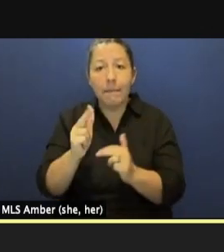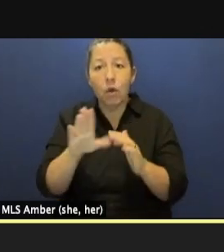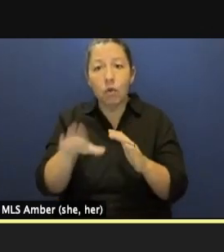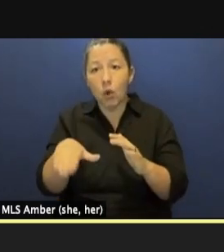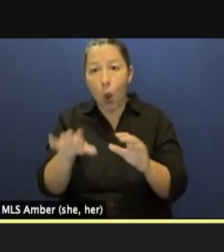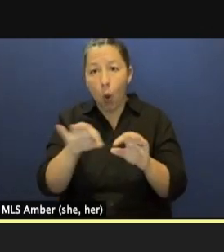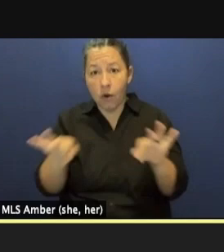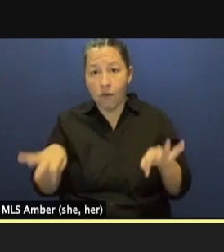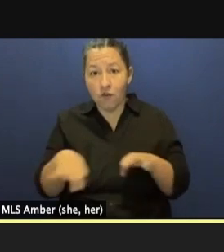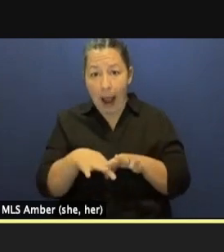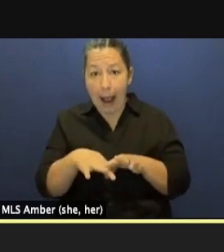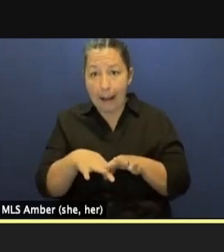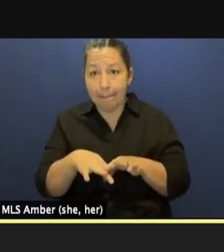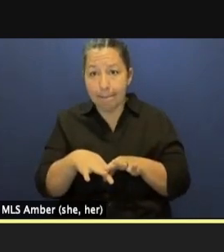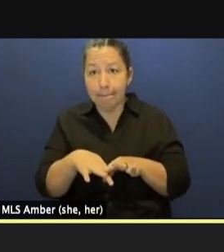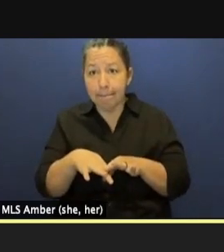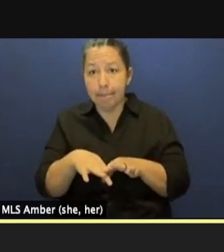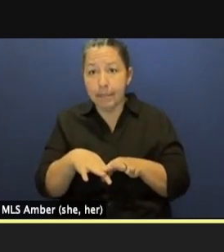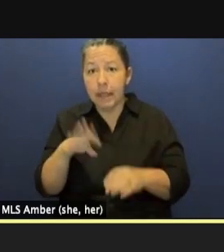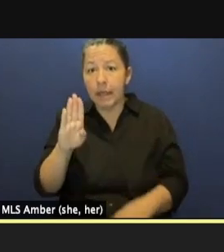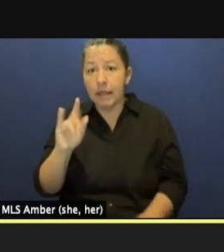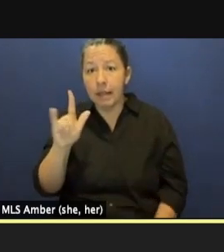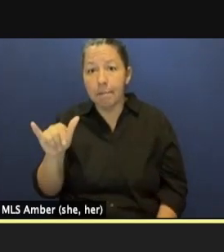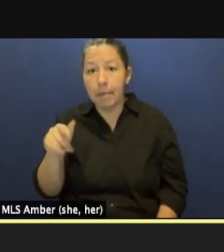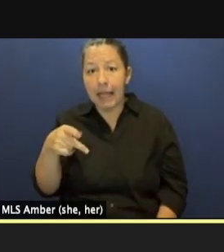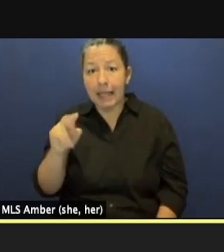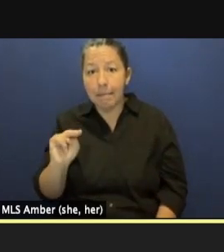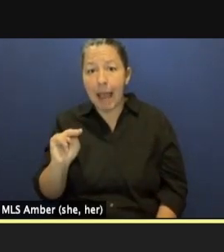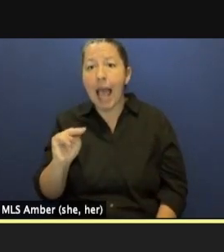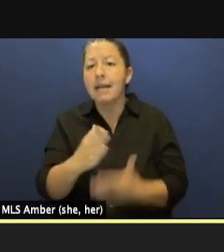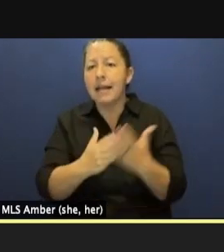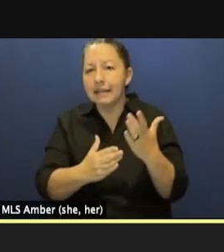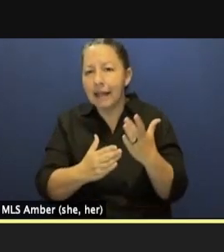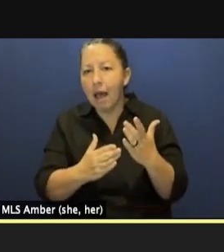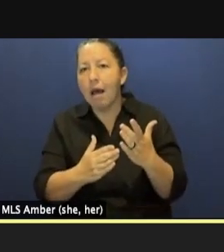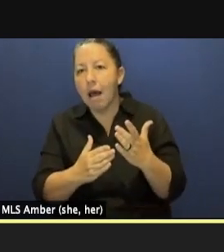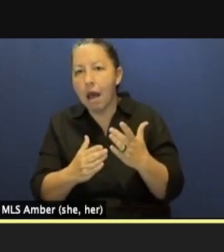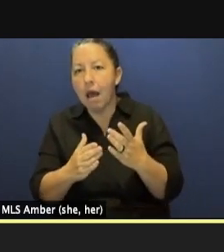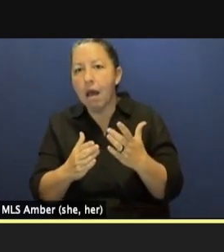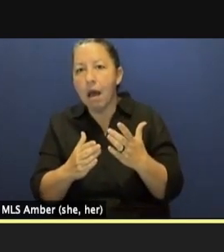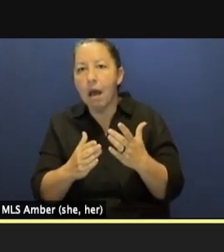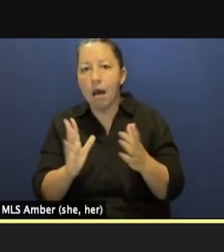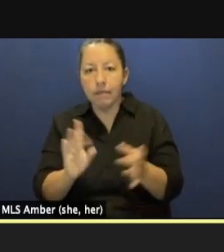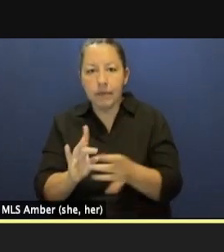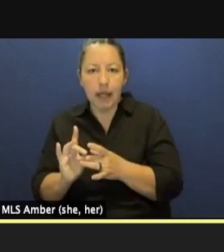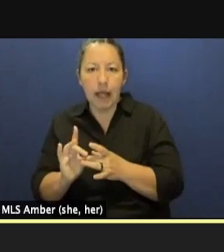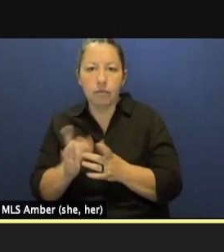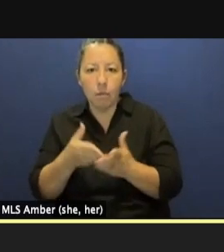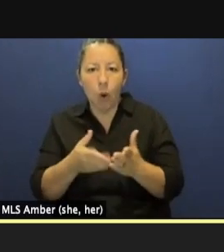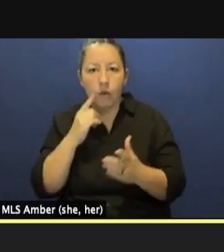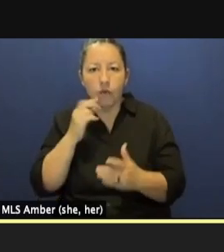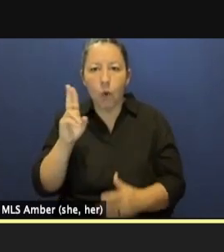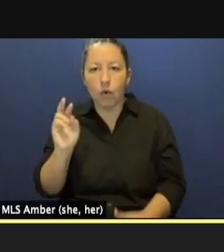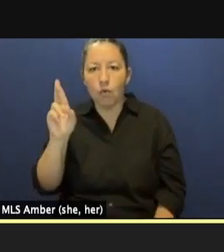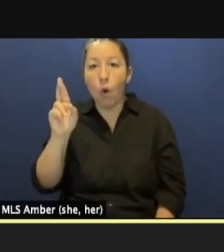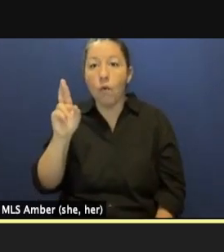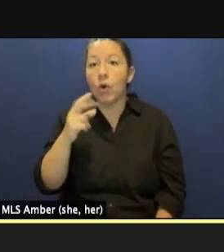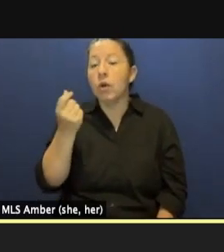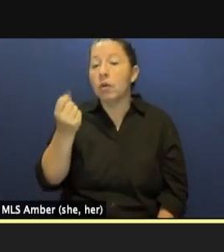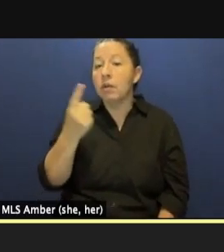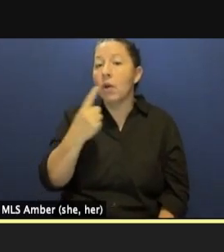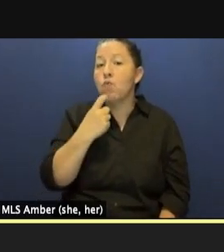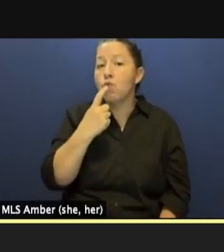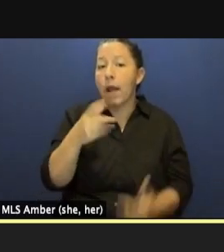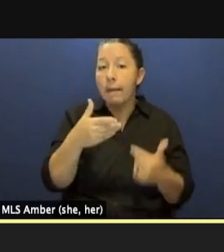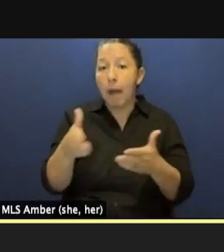frame, the belly pan, and some of the chassis parts for the rover. The red boxes, and there's blue boxes as